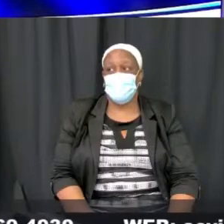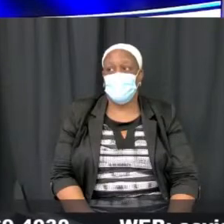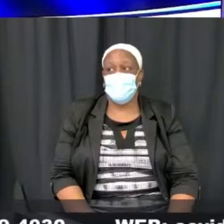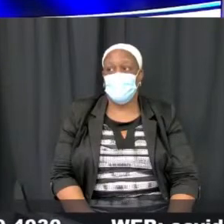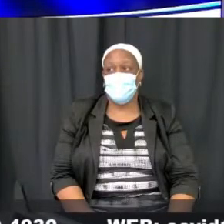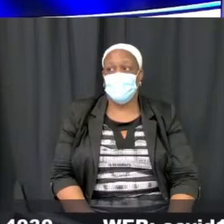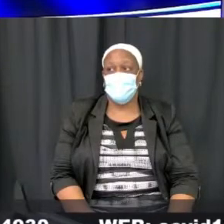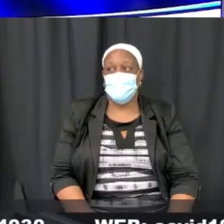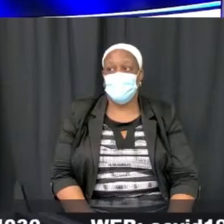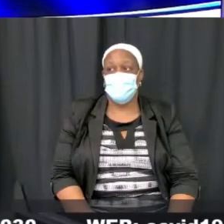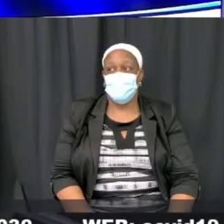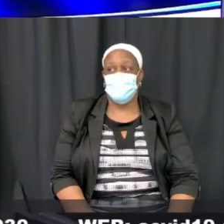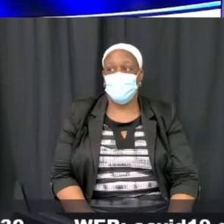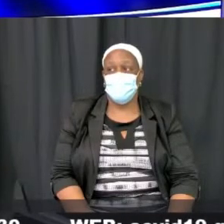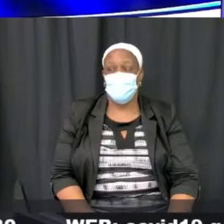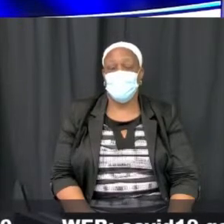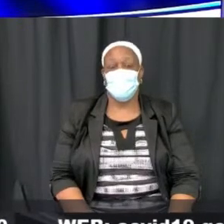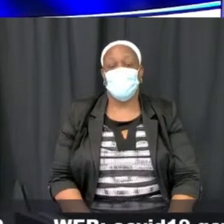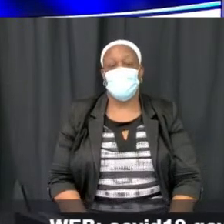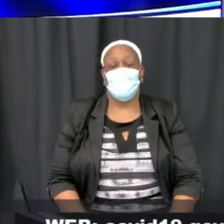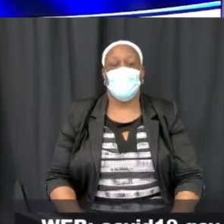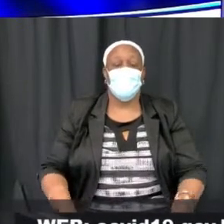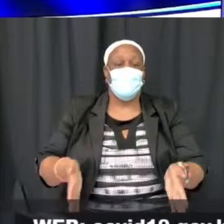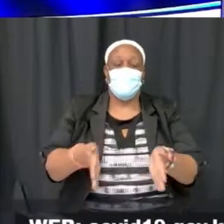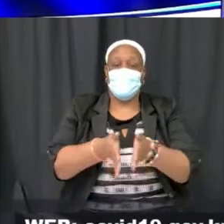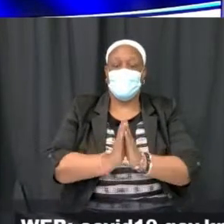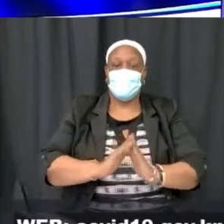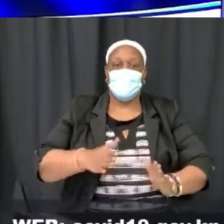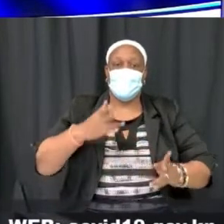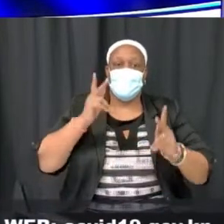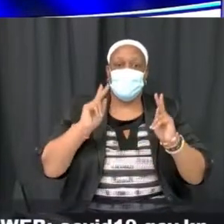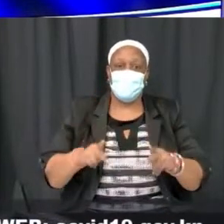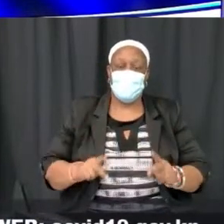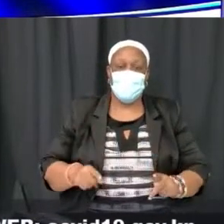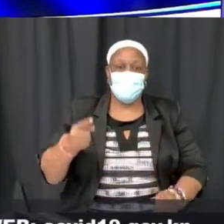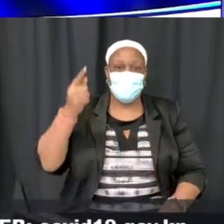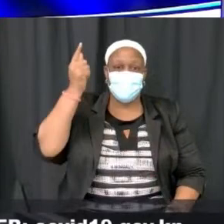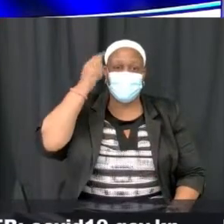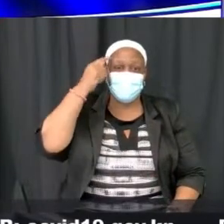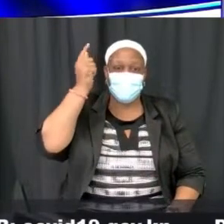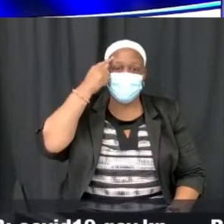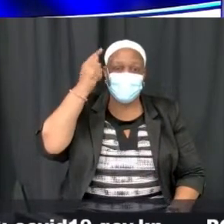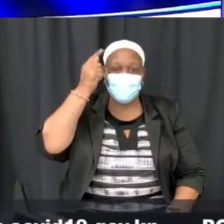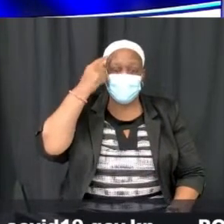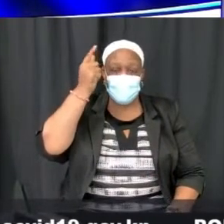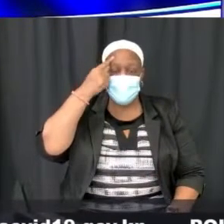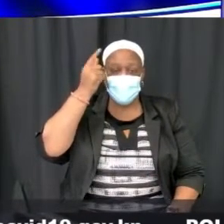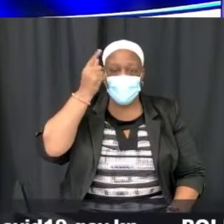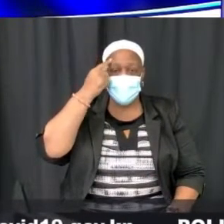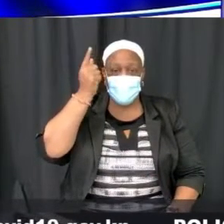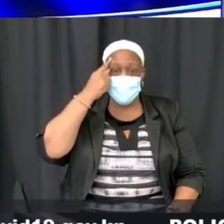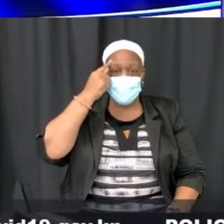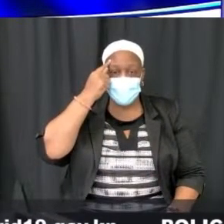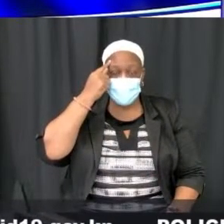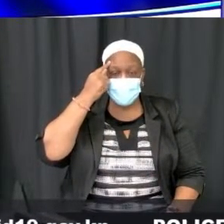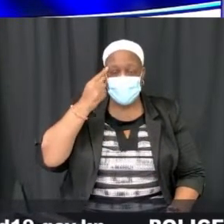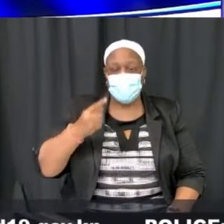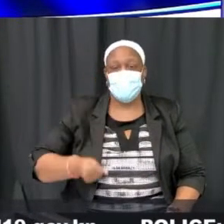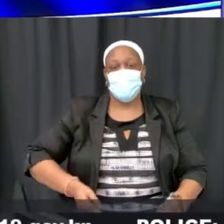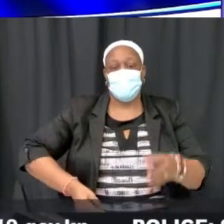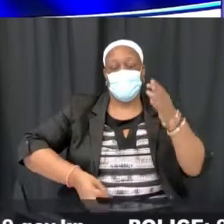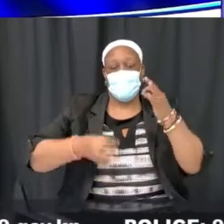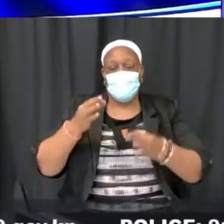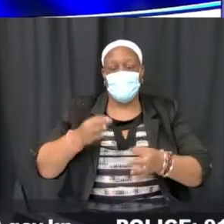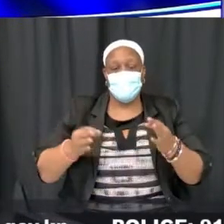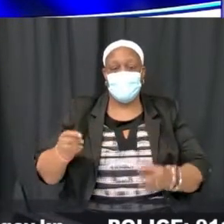We have been appealing to people's good judgment in honoring the conditions of their quarantine. They are told